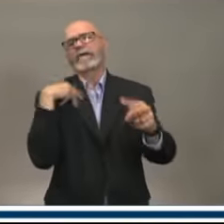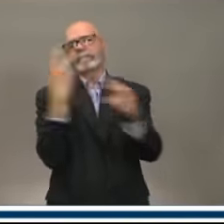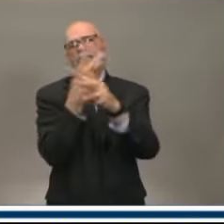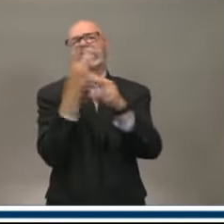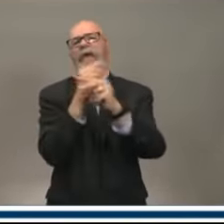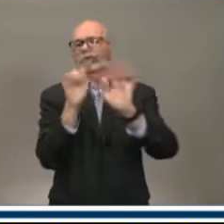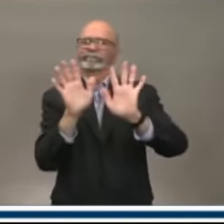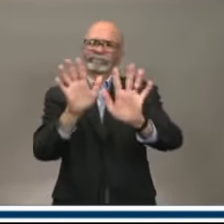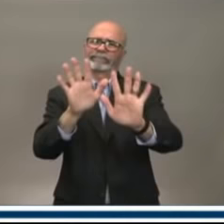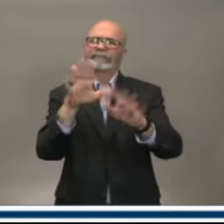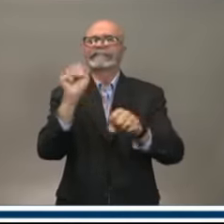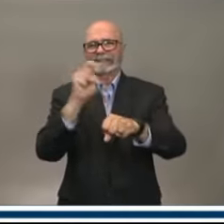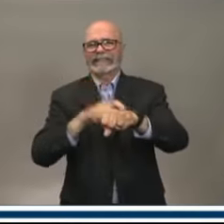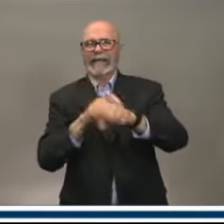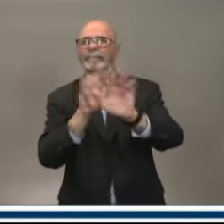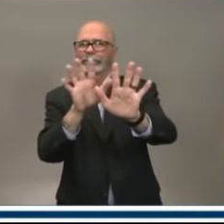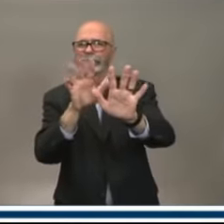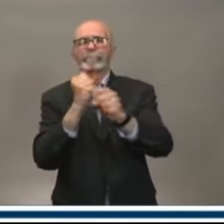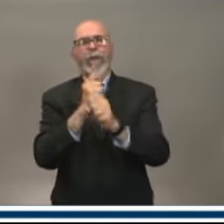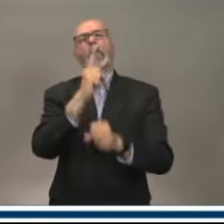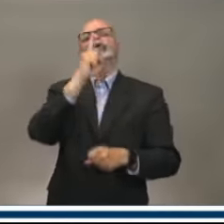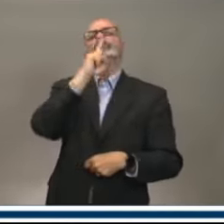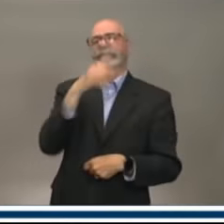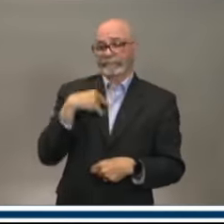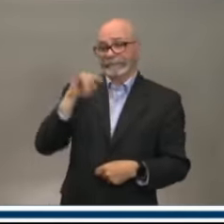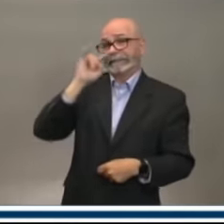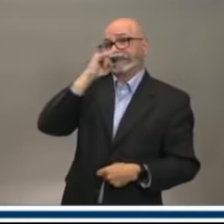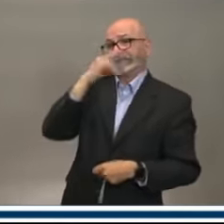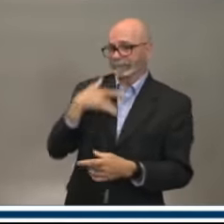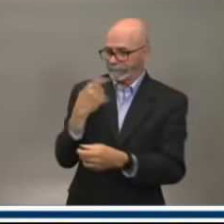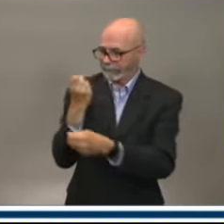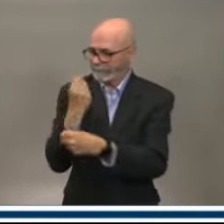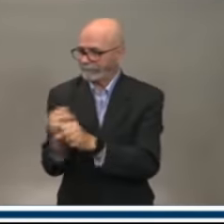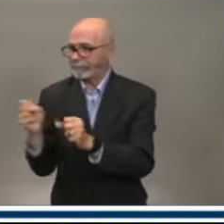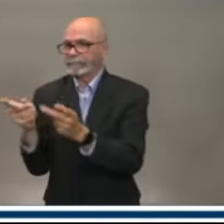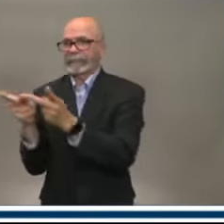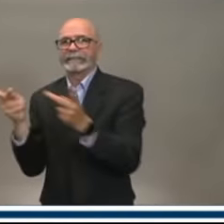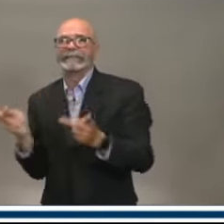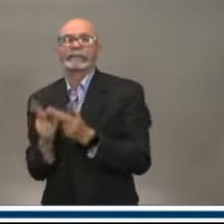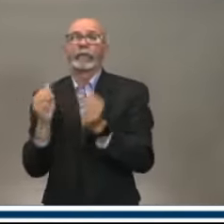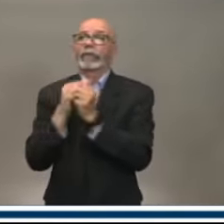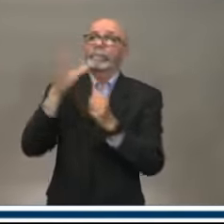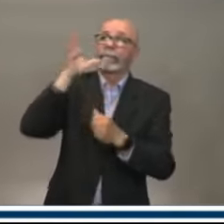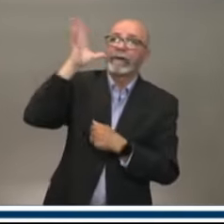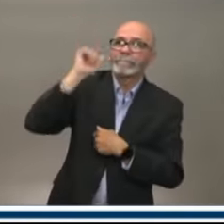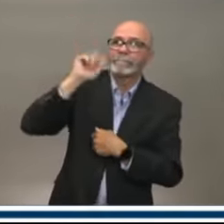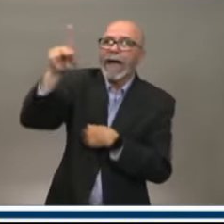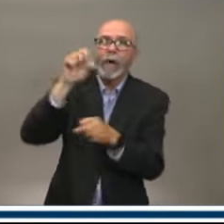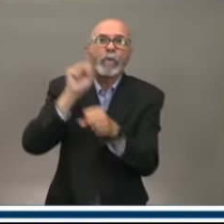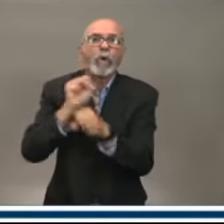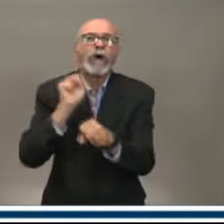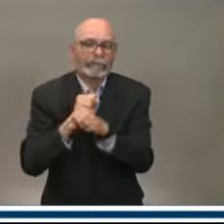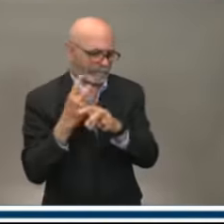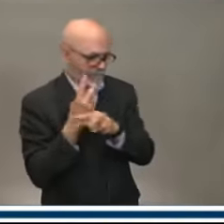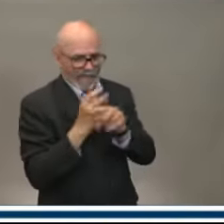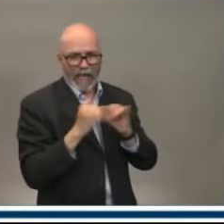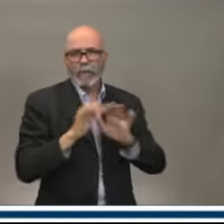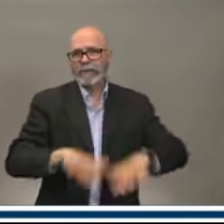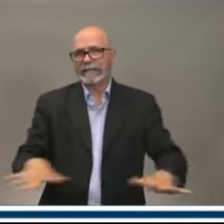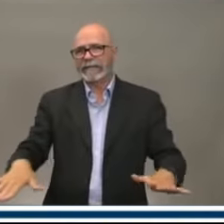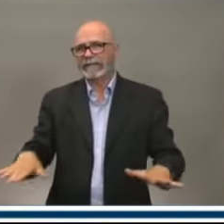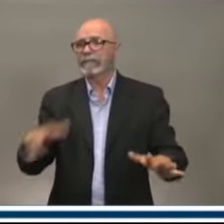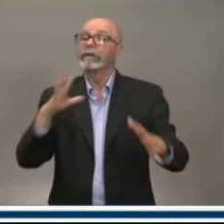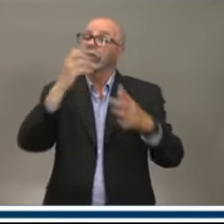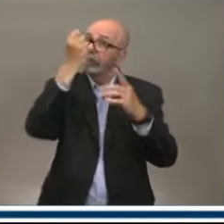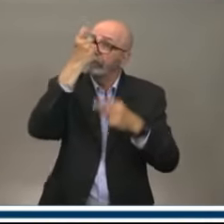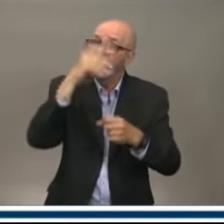that our kids are in a safe, loving environment as parents go back to work. But all of that will be driven by the epidemiology, and that's one thing Dr.